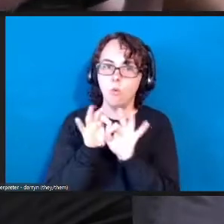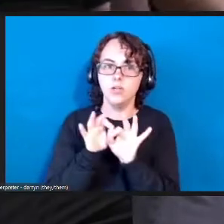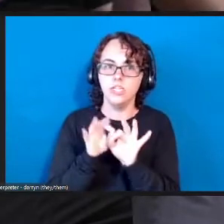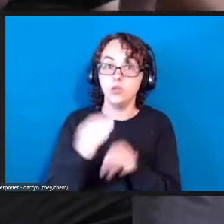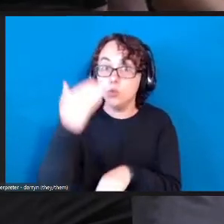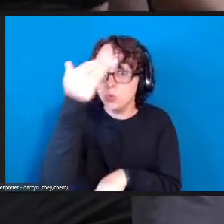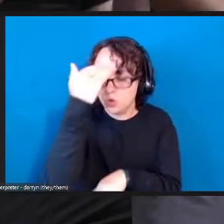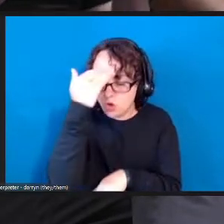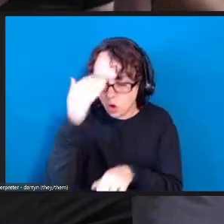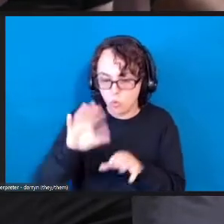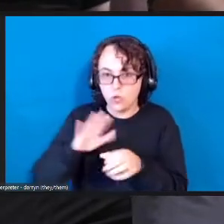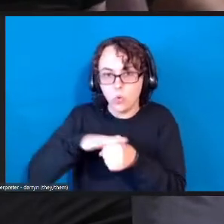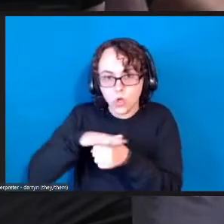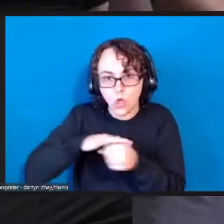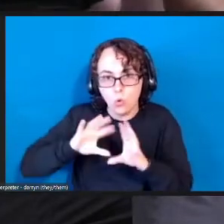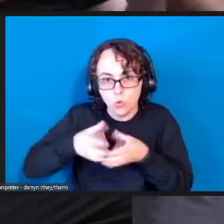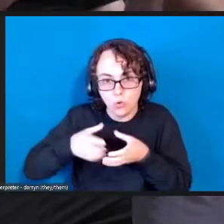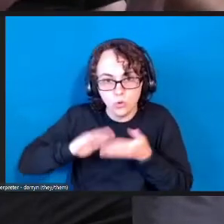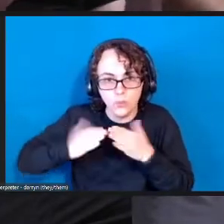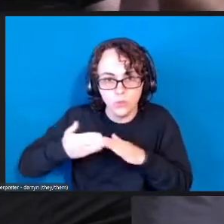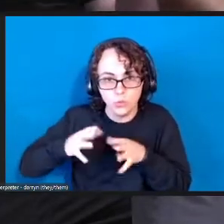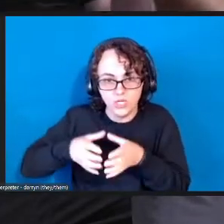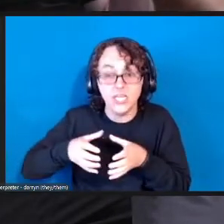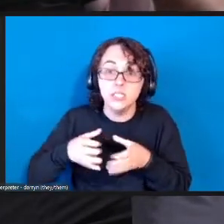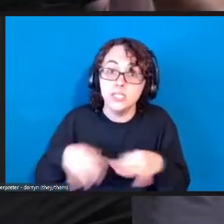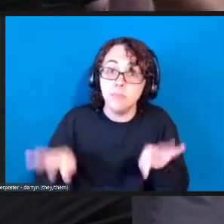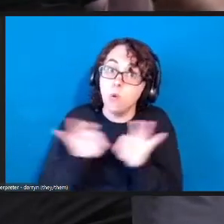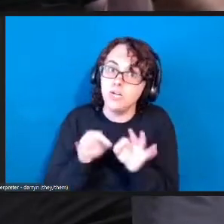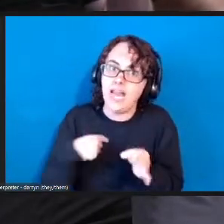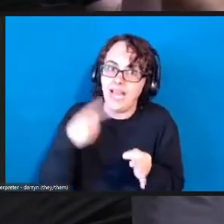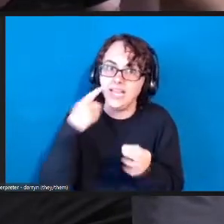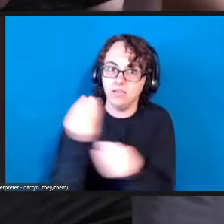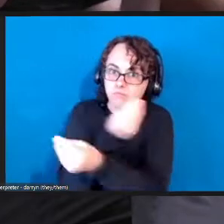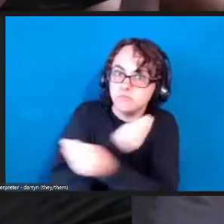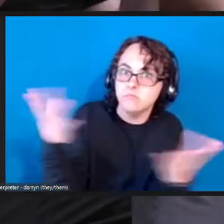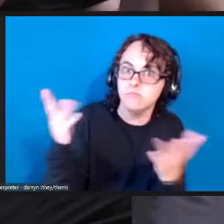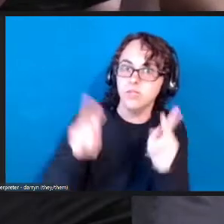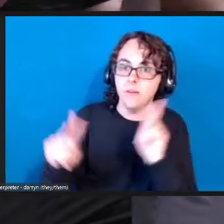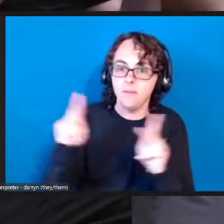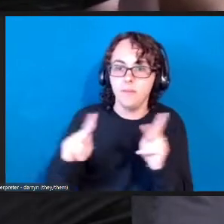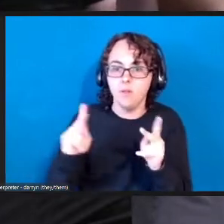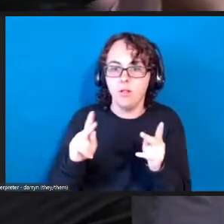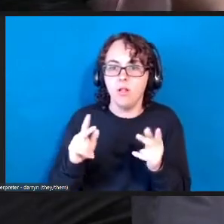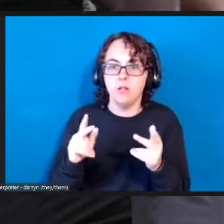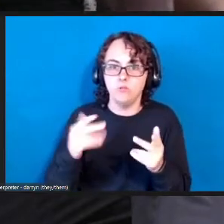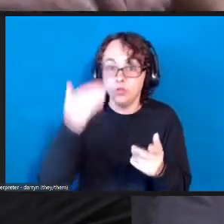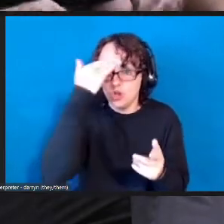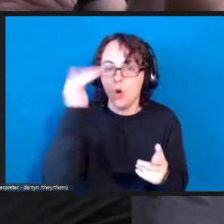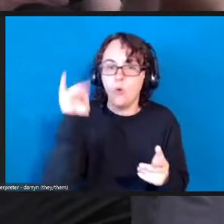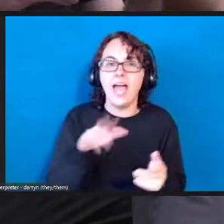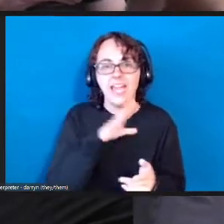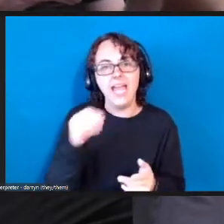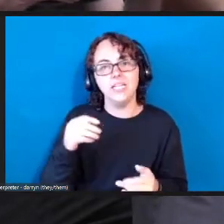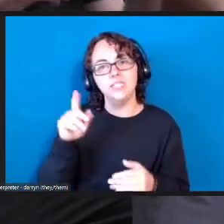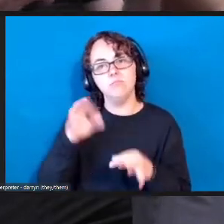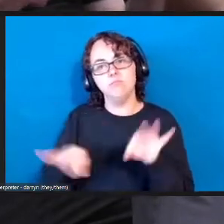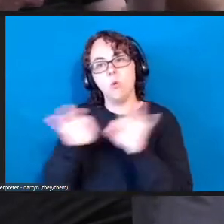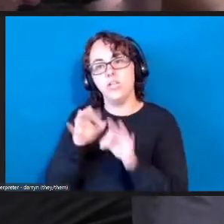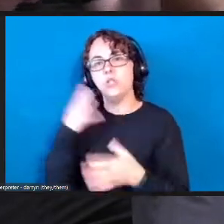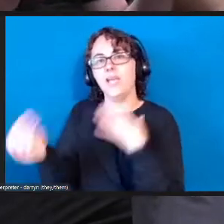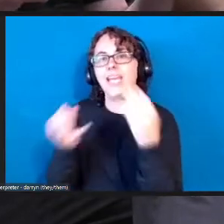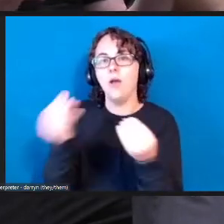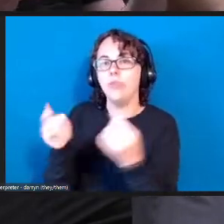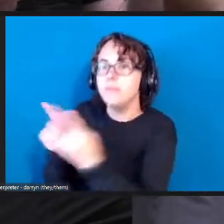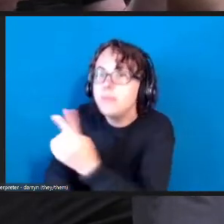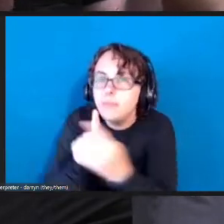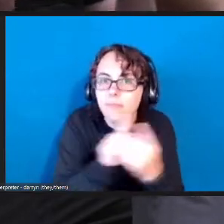that's really, really important to get out there and see from our community, in our local communities, and